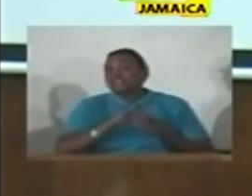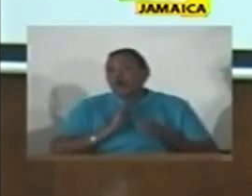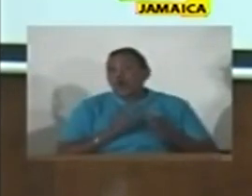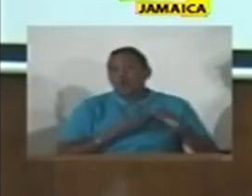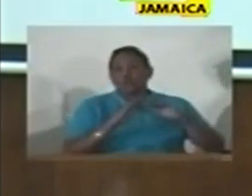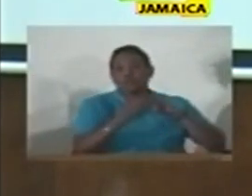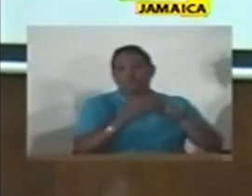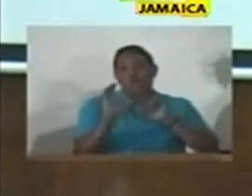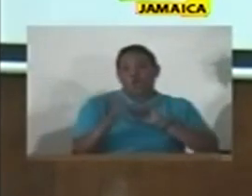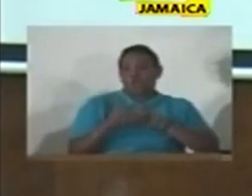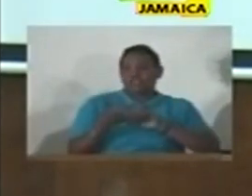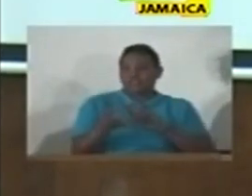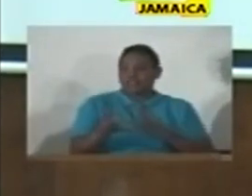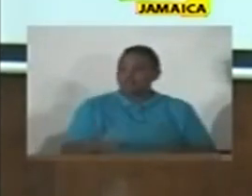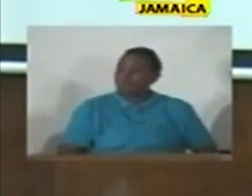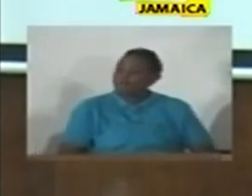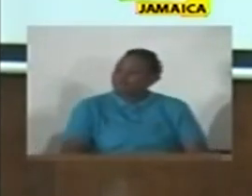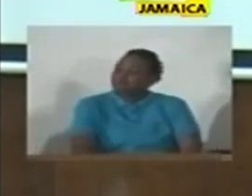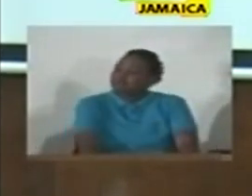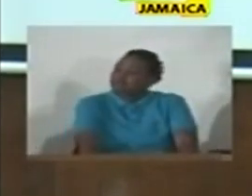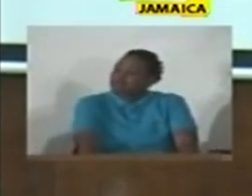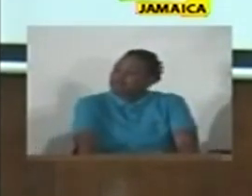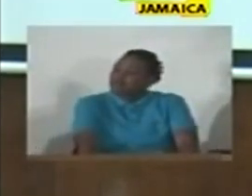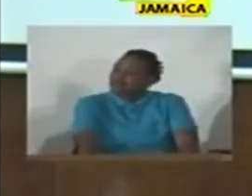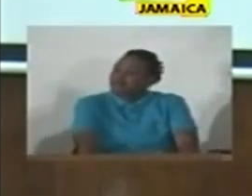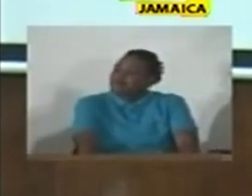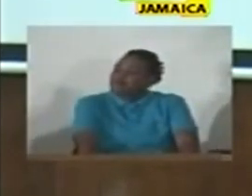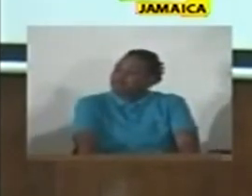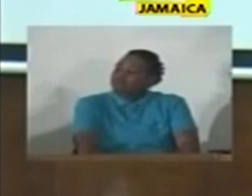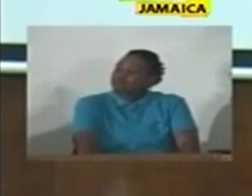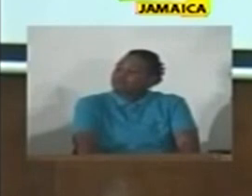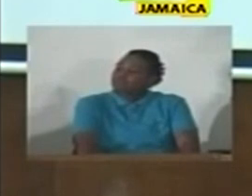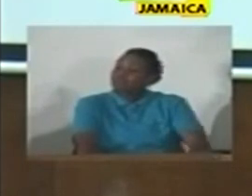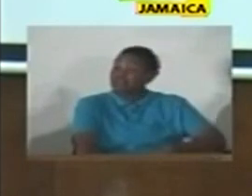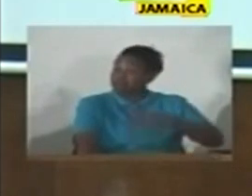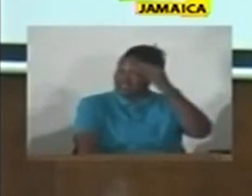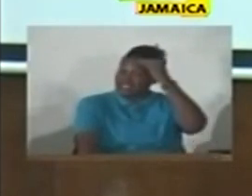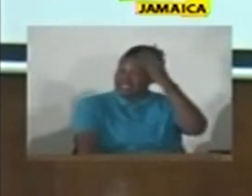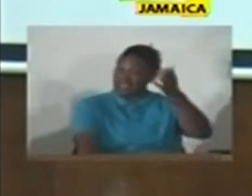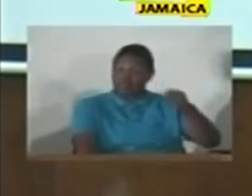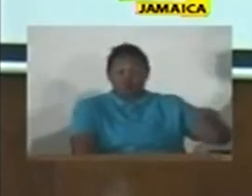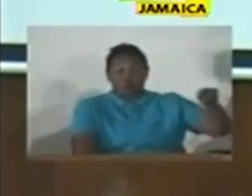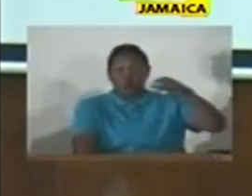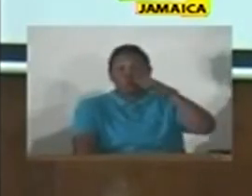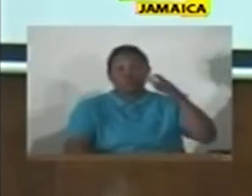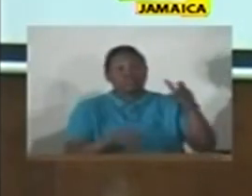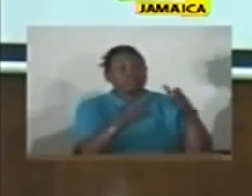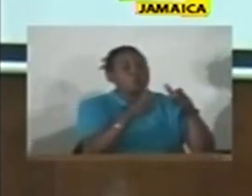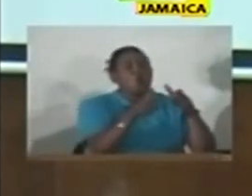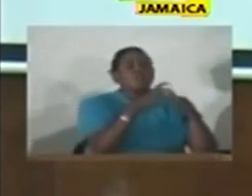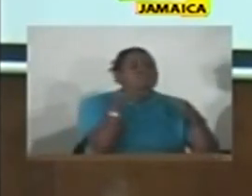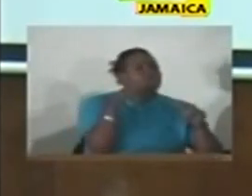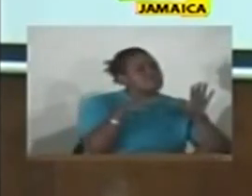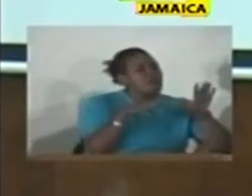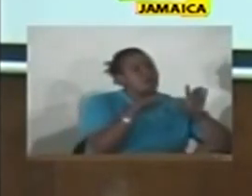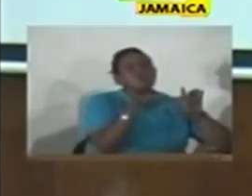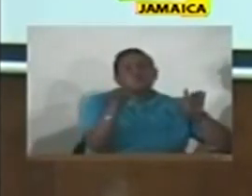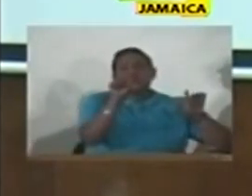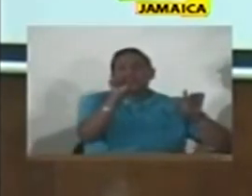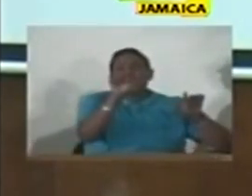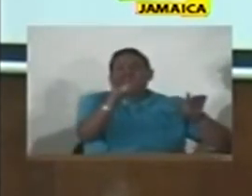Jamaica culture. In other words, I am saying that those small farmers with 5 to 20